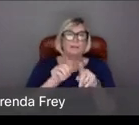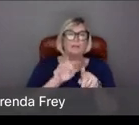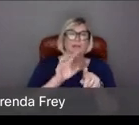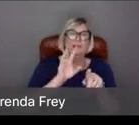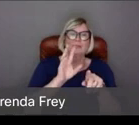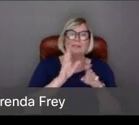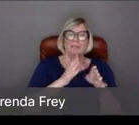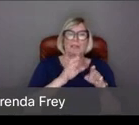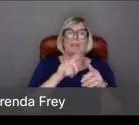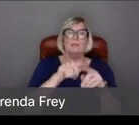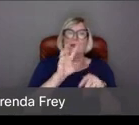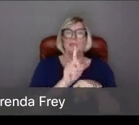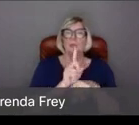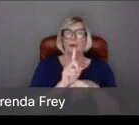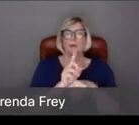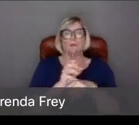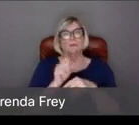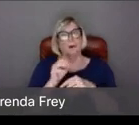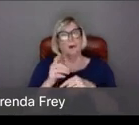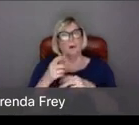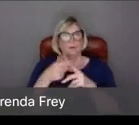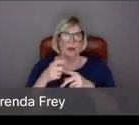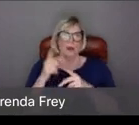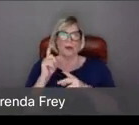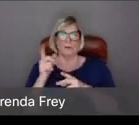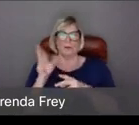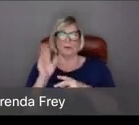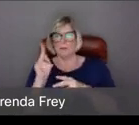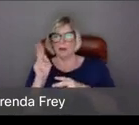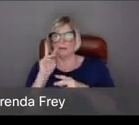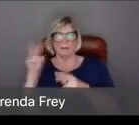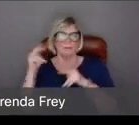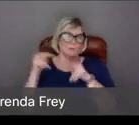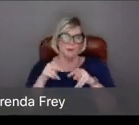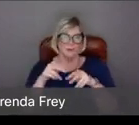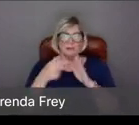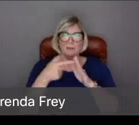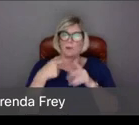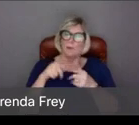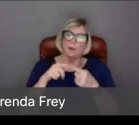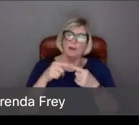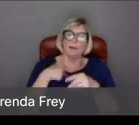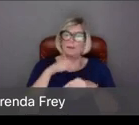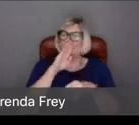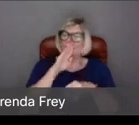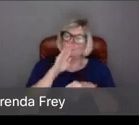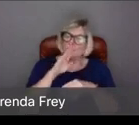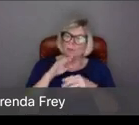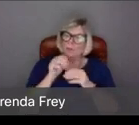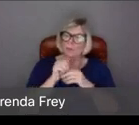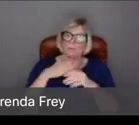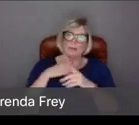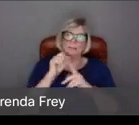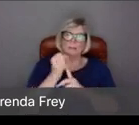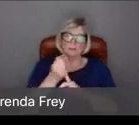an idea of the lender's perspective. I know sometimes when I'm frustrated with the situation I am in, I try